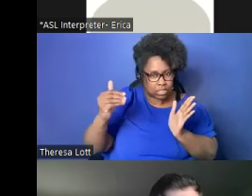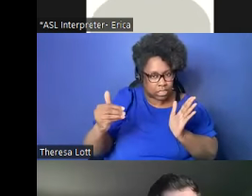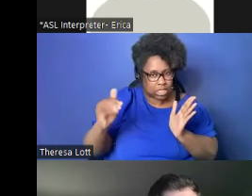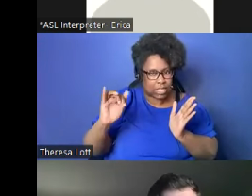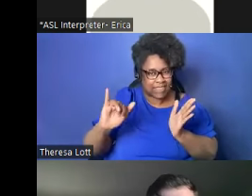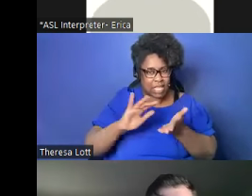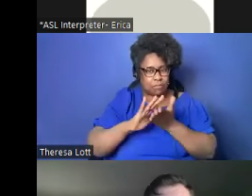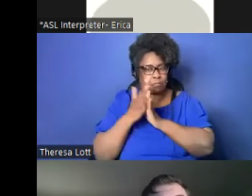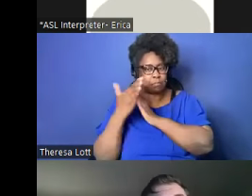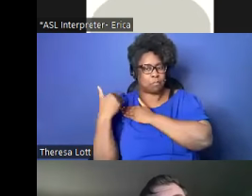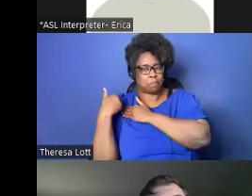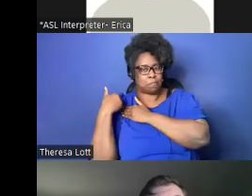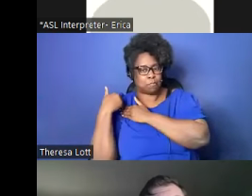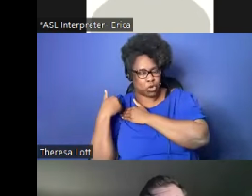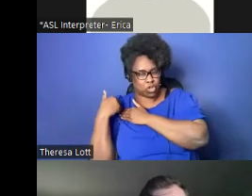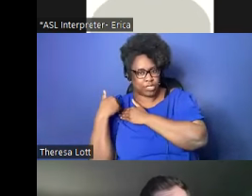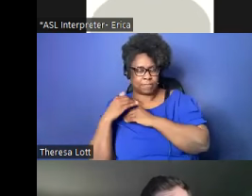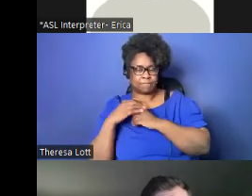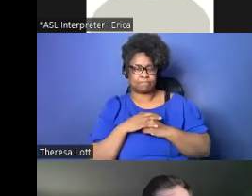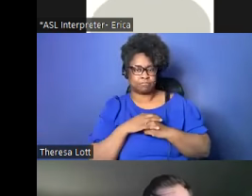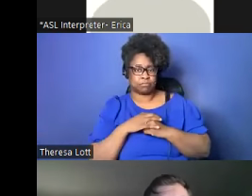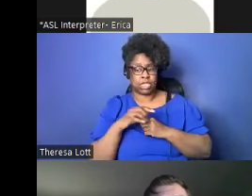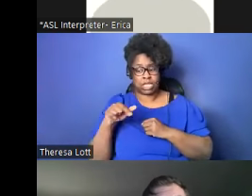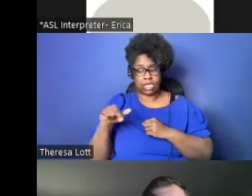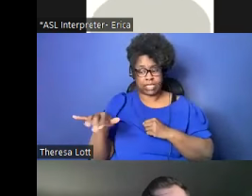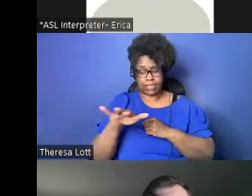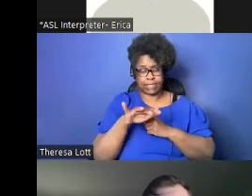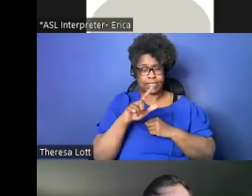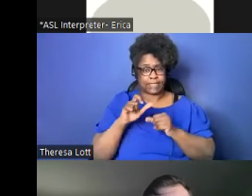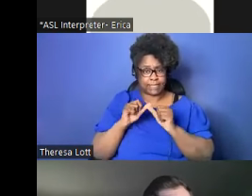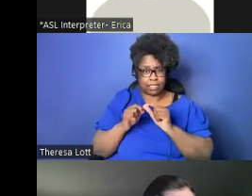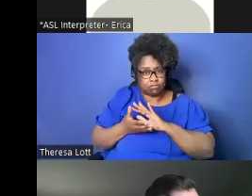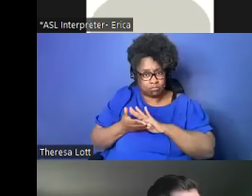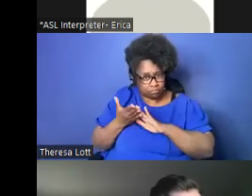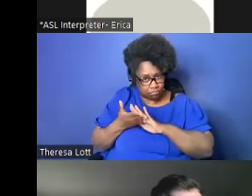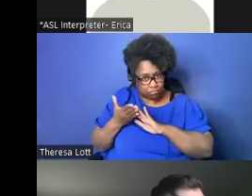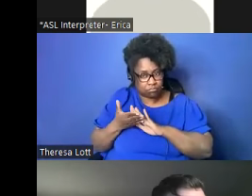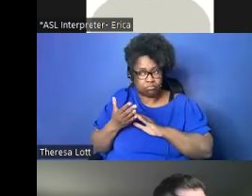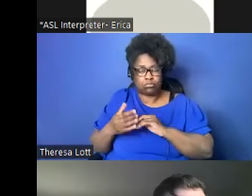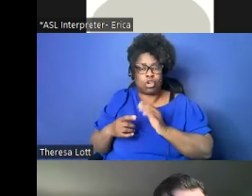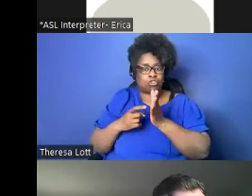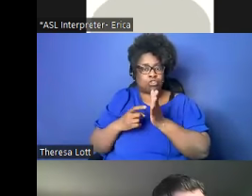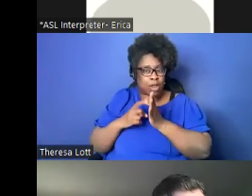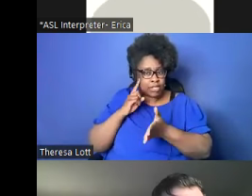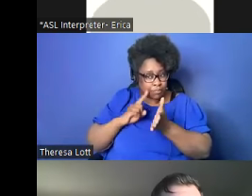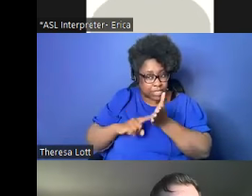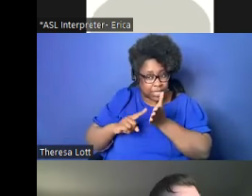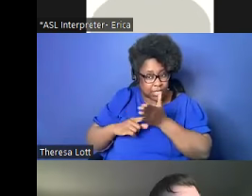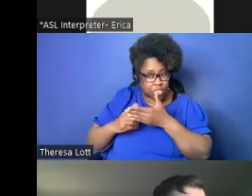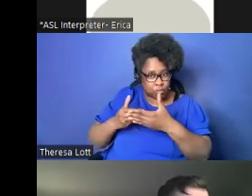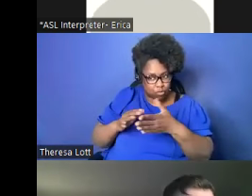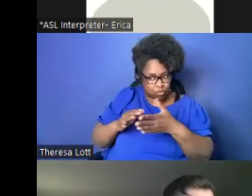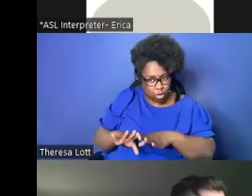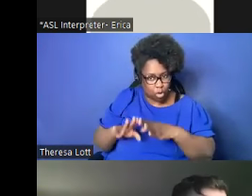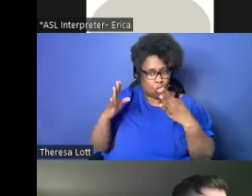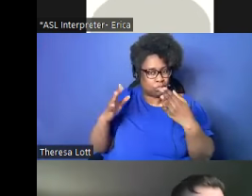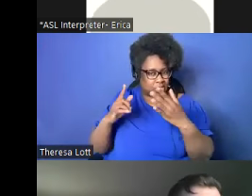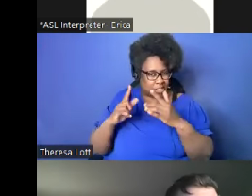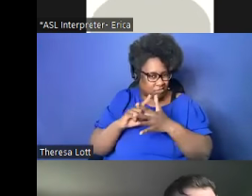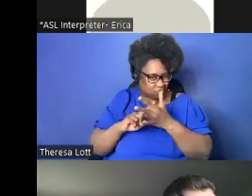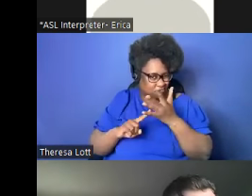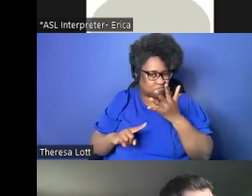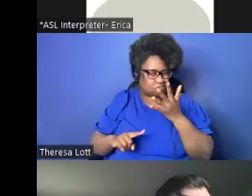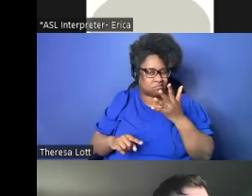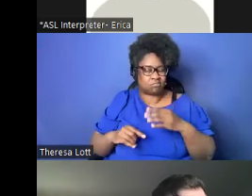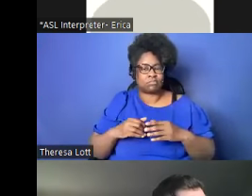All of these spaces need to be in working function. They need to have inspections to open, etc. So with a